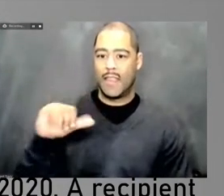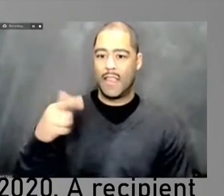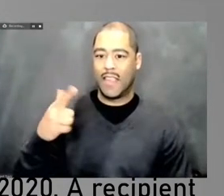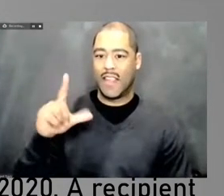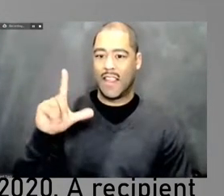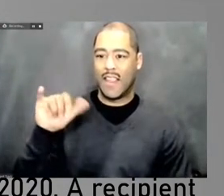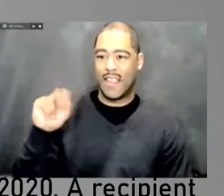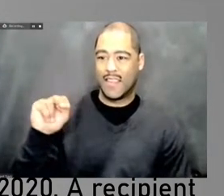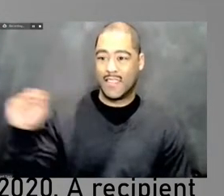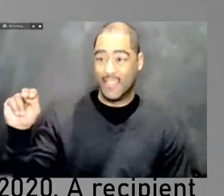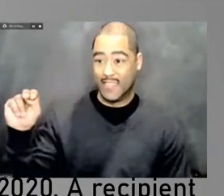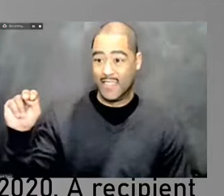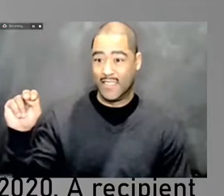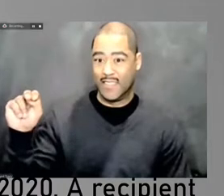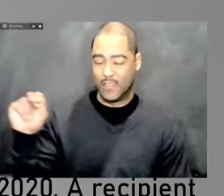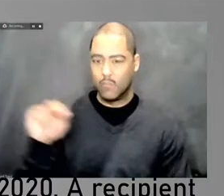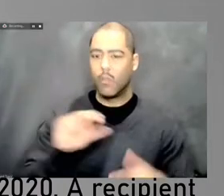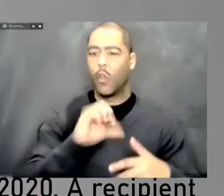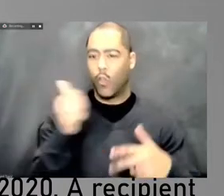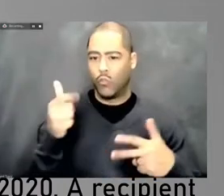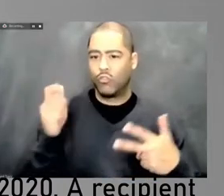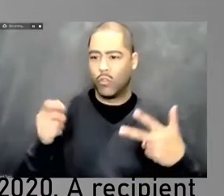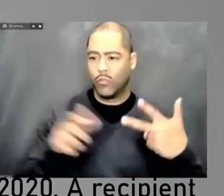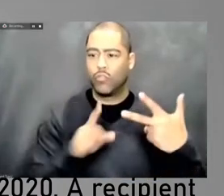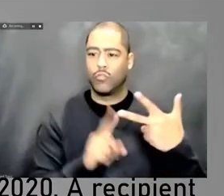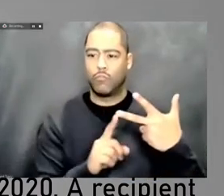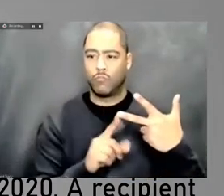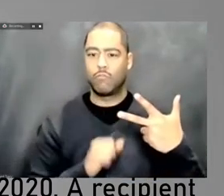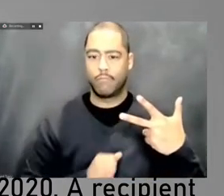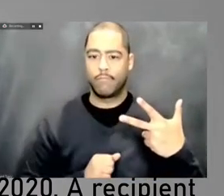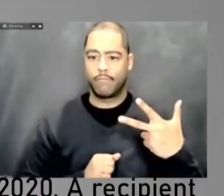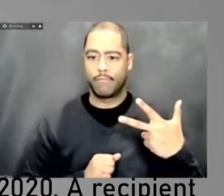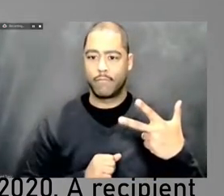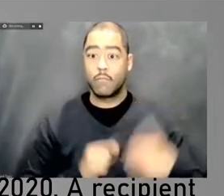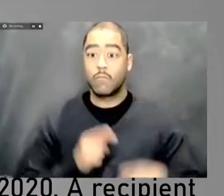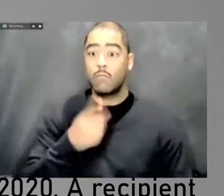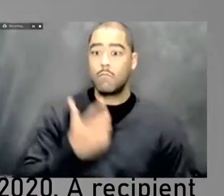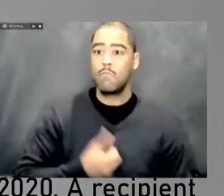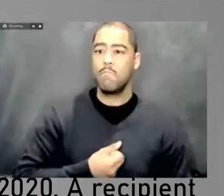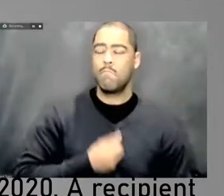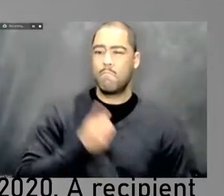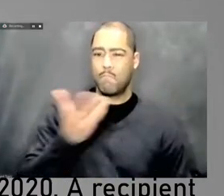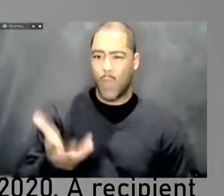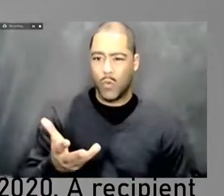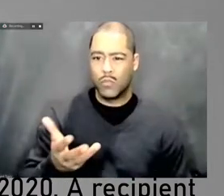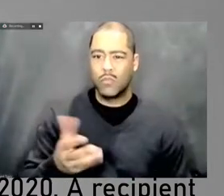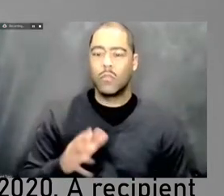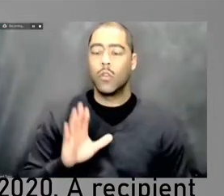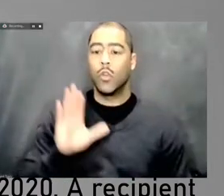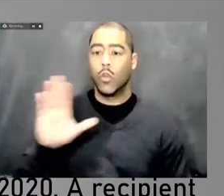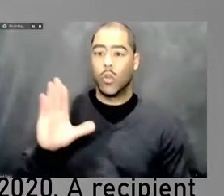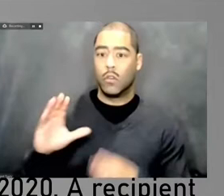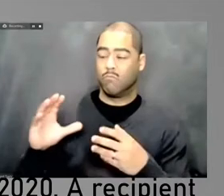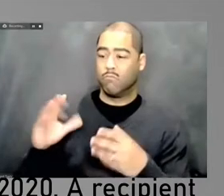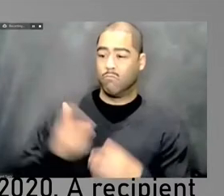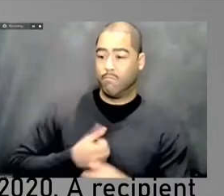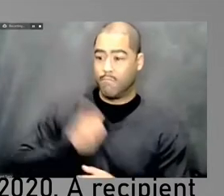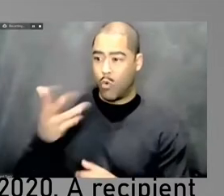And Amy Glynn is an award-winning poet and essayist whose work appears widely in journals, including